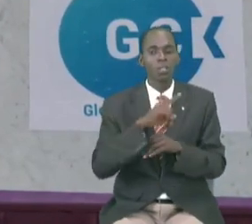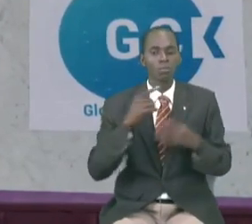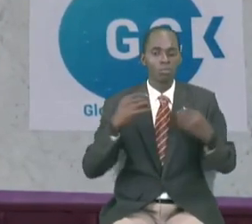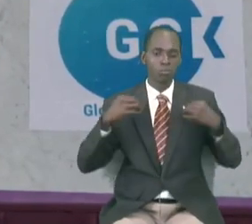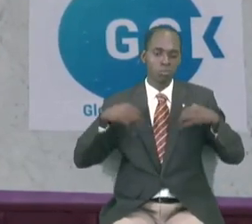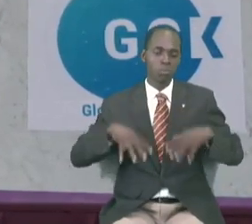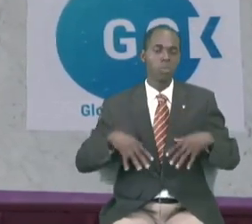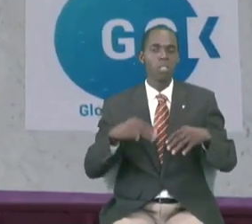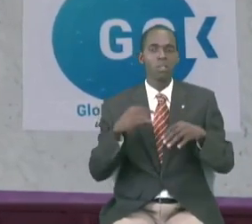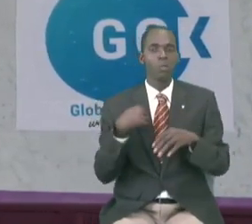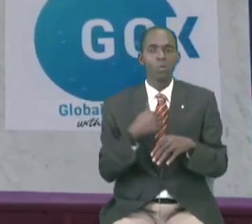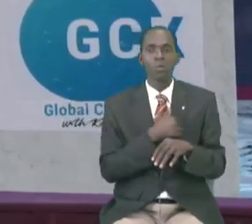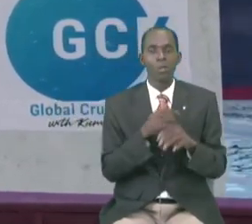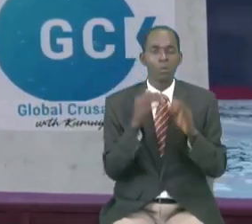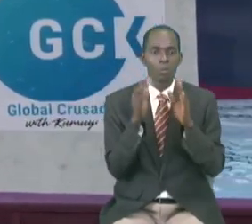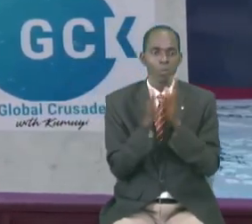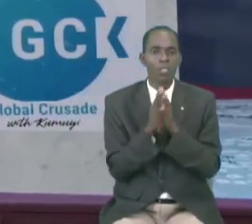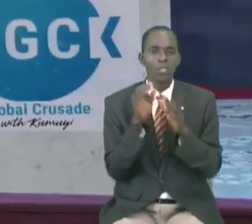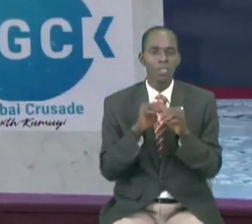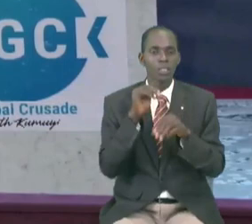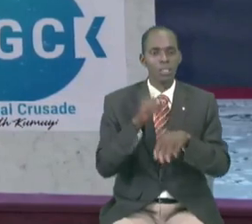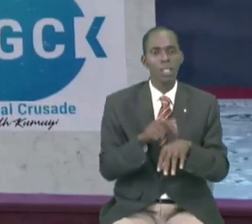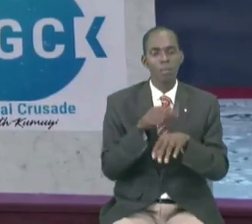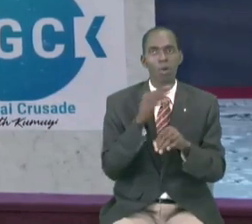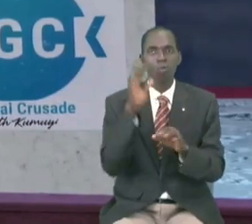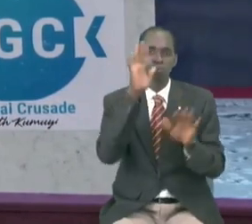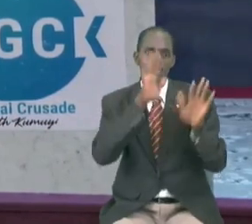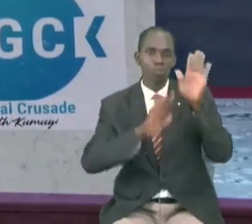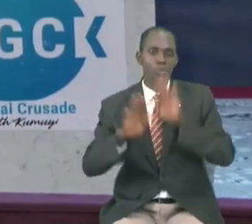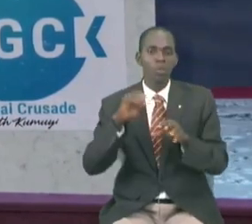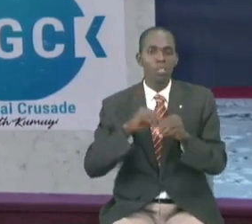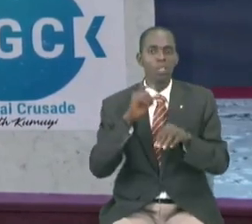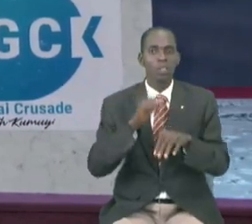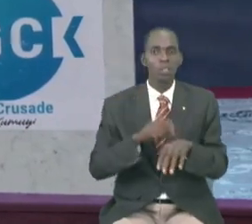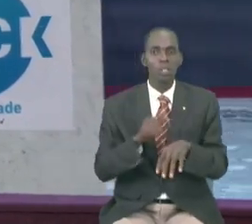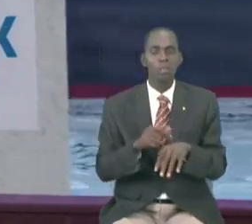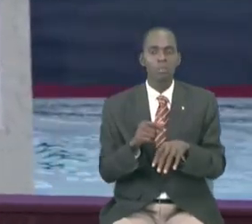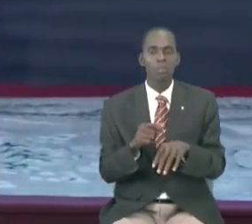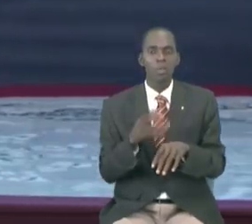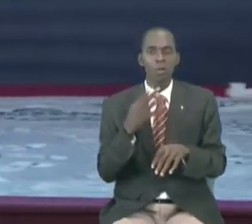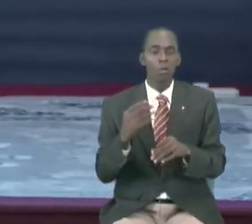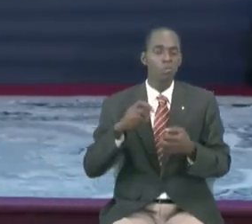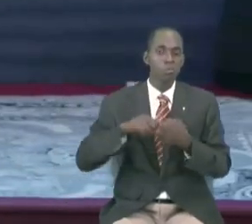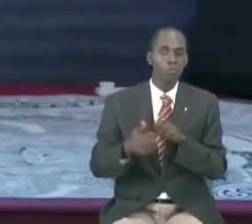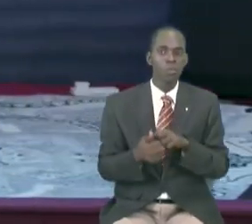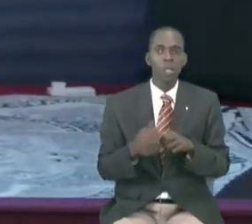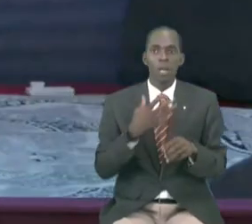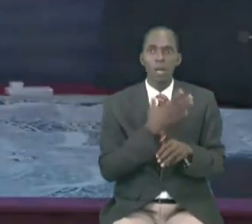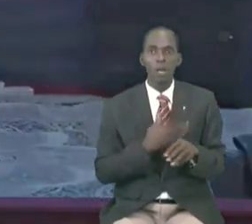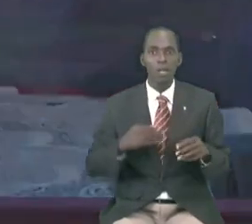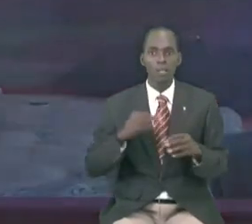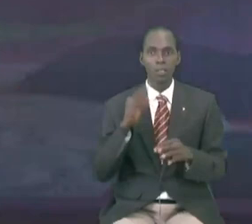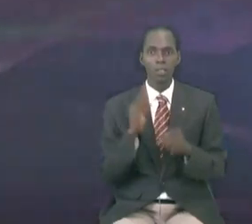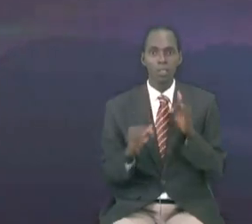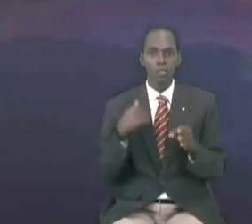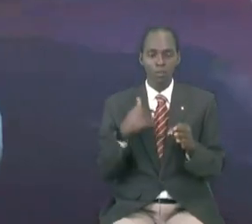with that prayer, if we join a sober attitude with that prayer, if we throw away what is causing